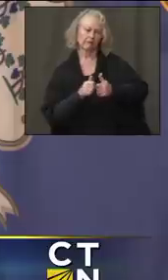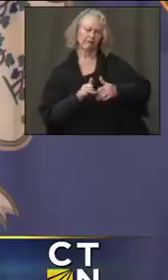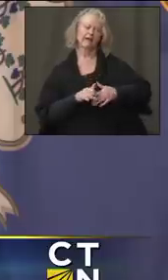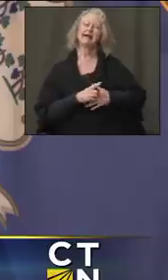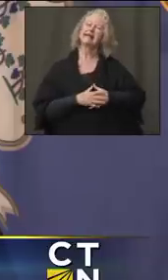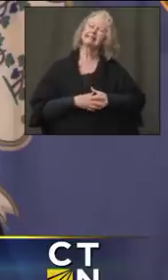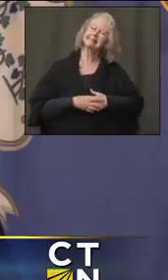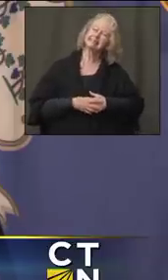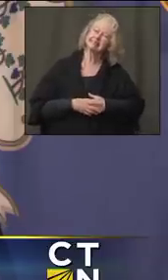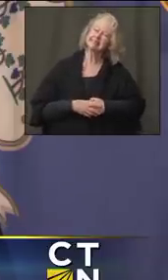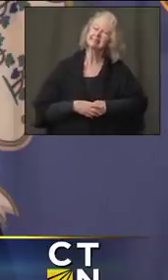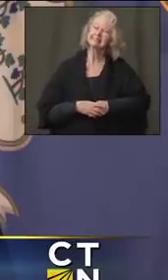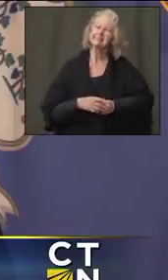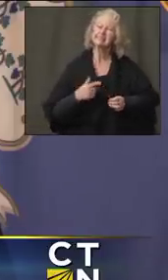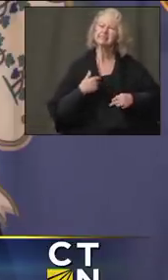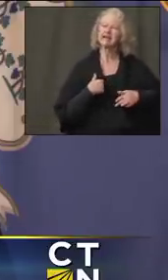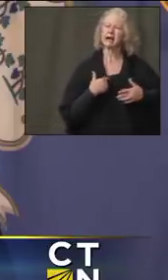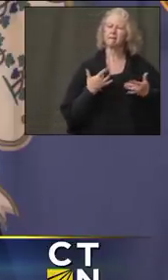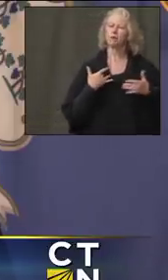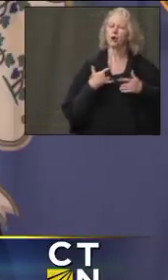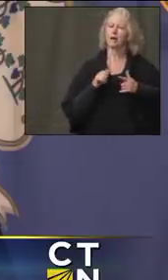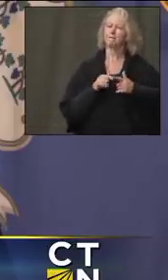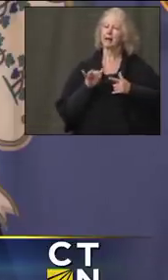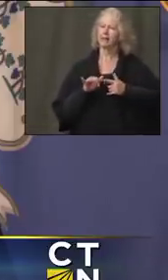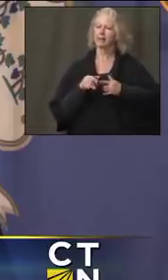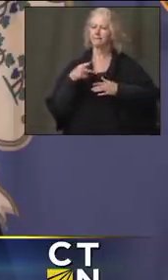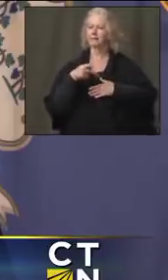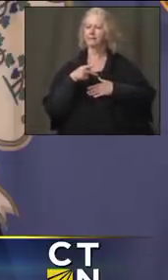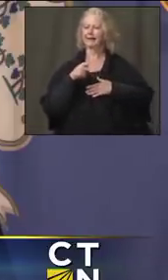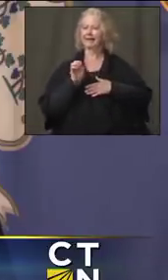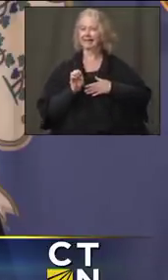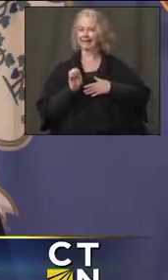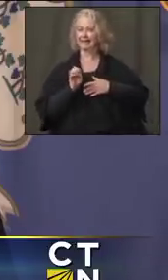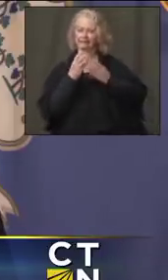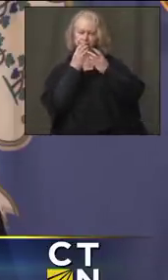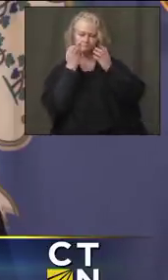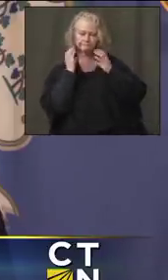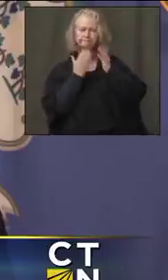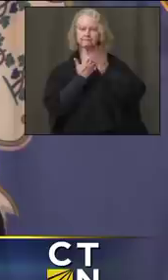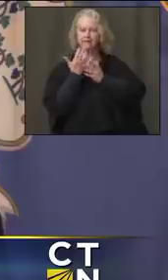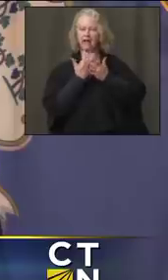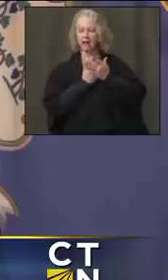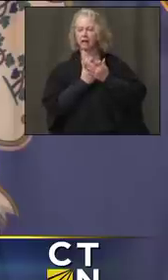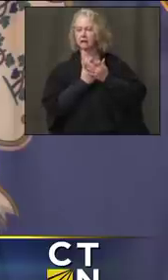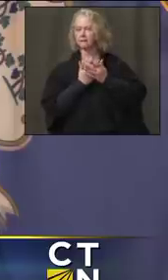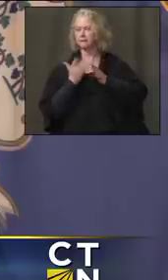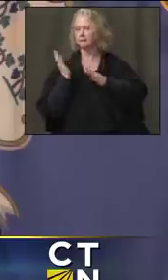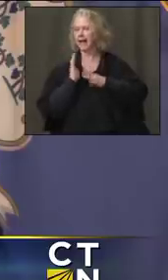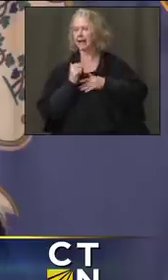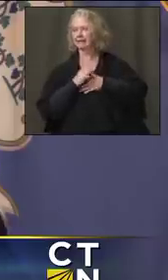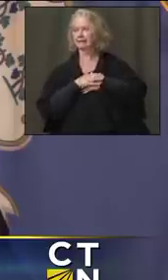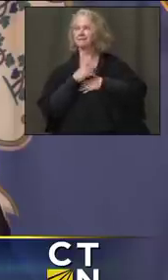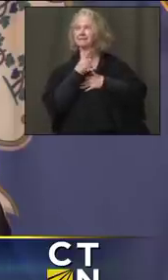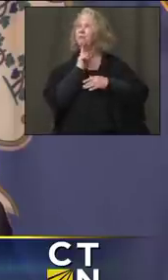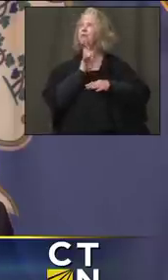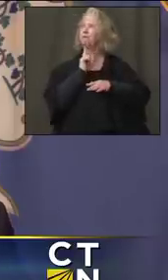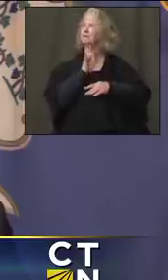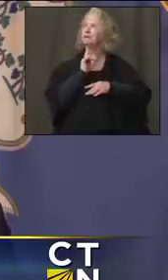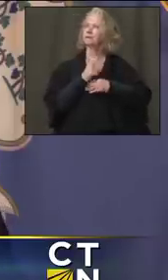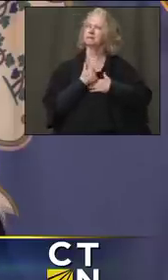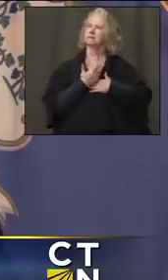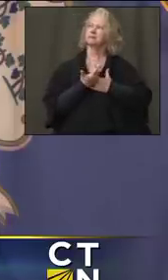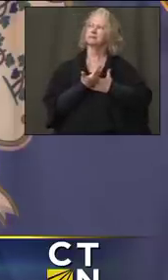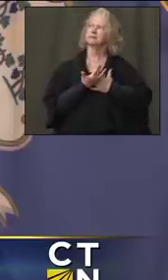Yeah, I was very concerned about PPE up until maybe a couple of weeks ago. Everybody had promised the orders were arriving, and I